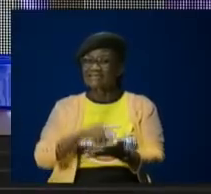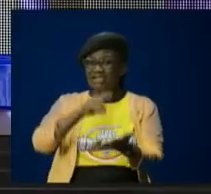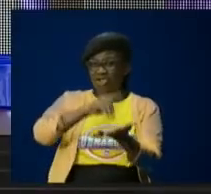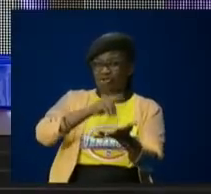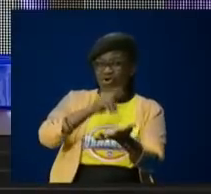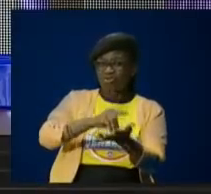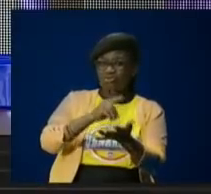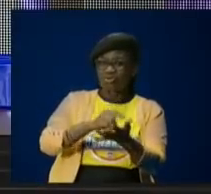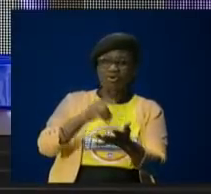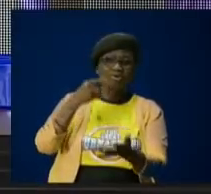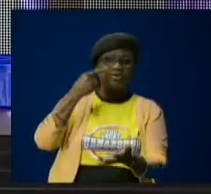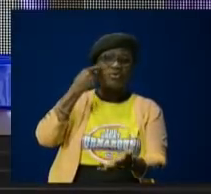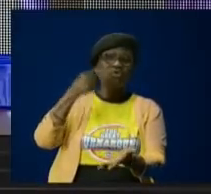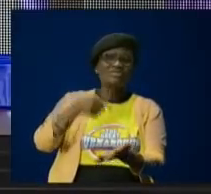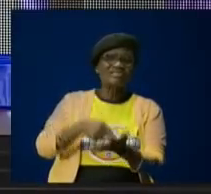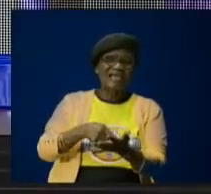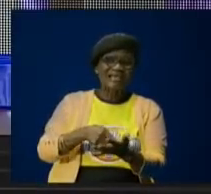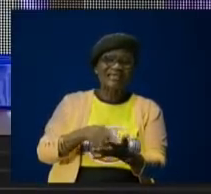is how are you breathing,